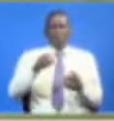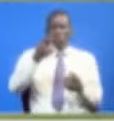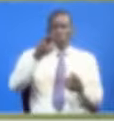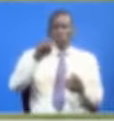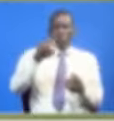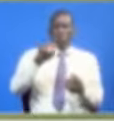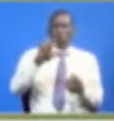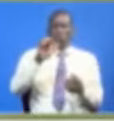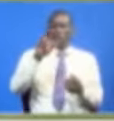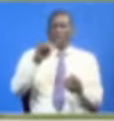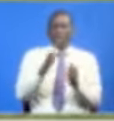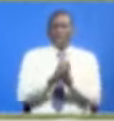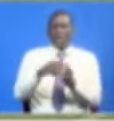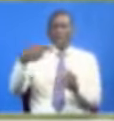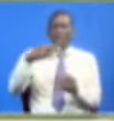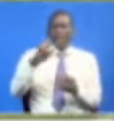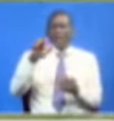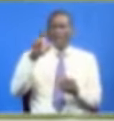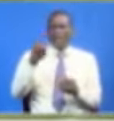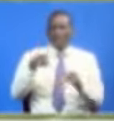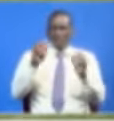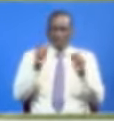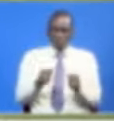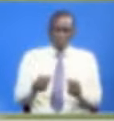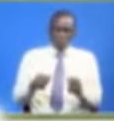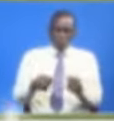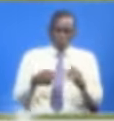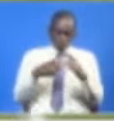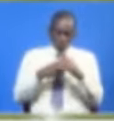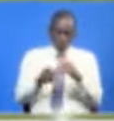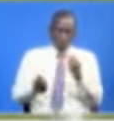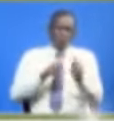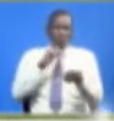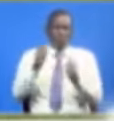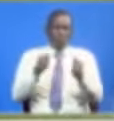and Helen Onyango could make their first starts of the tournament